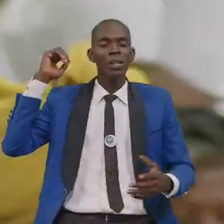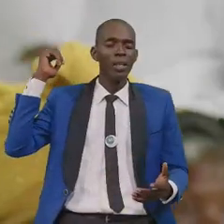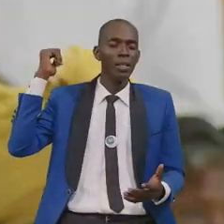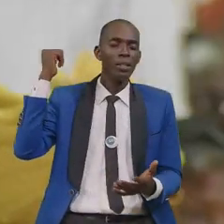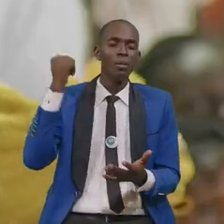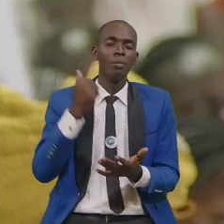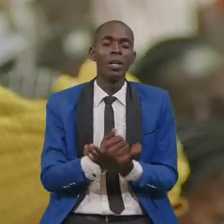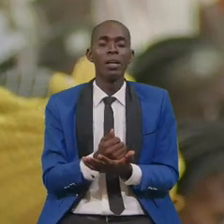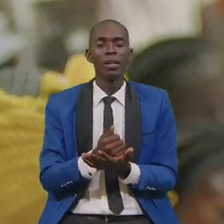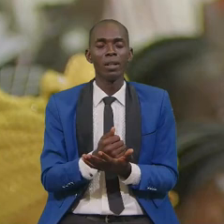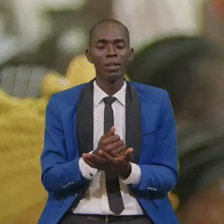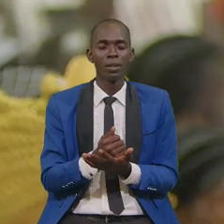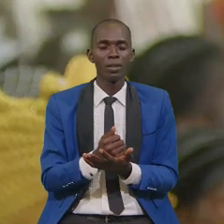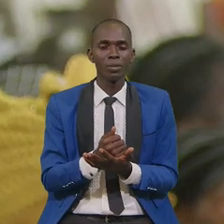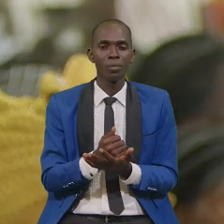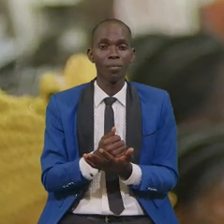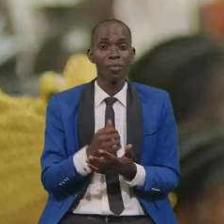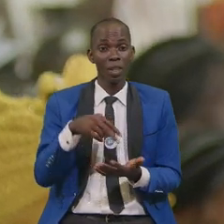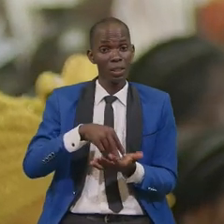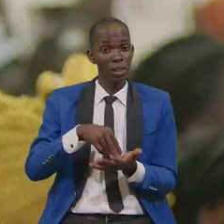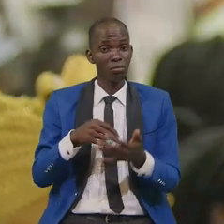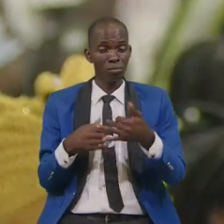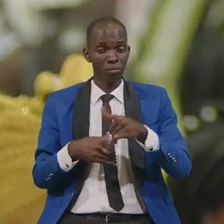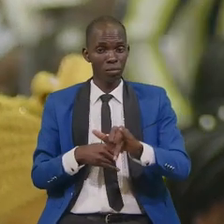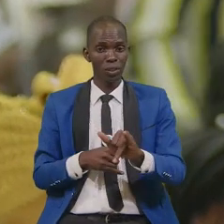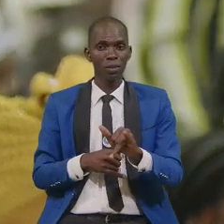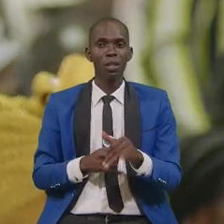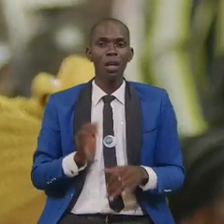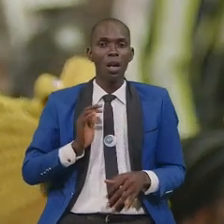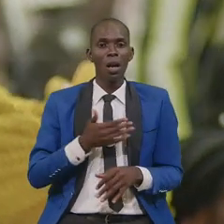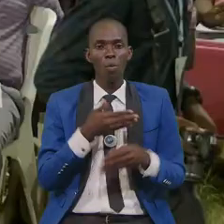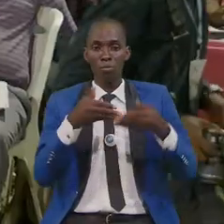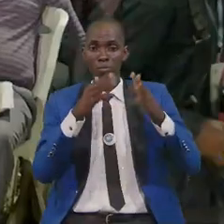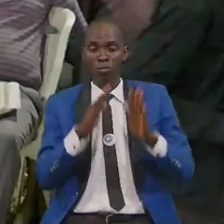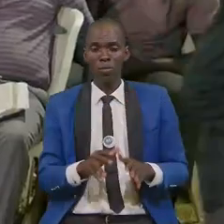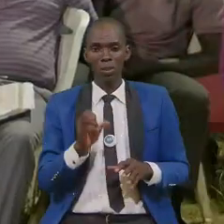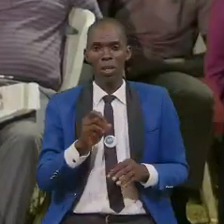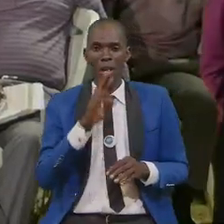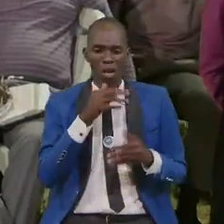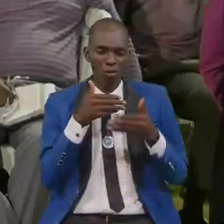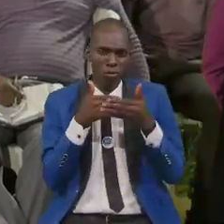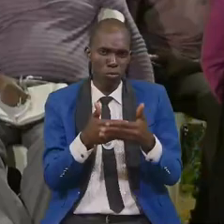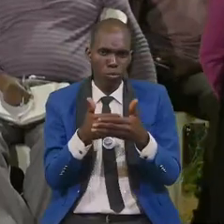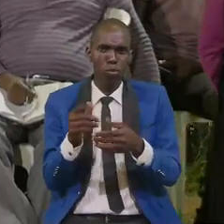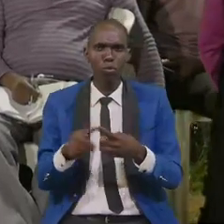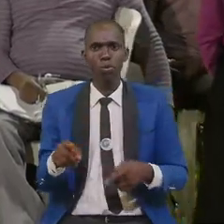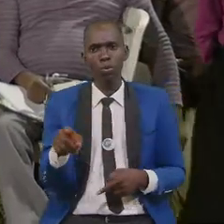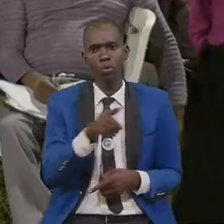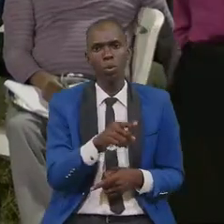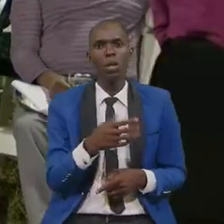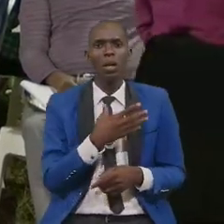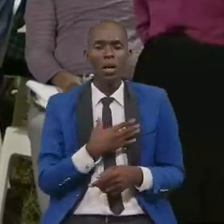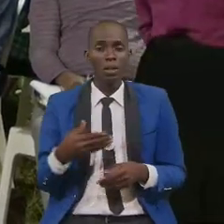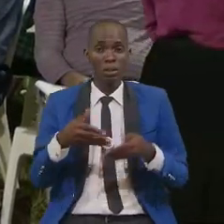amen. Keep on standing. Our counselors around you there, and they will